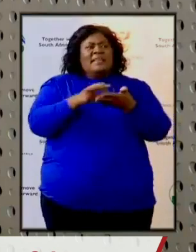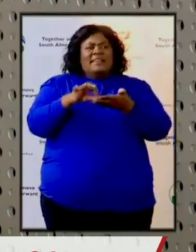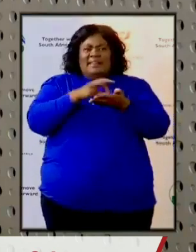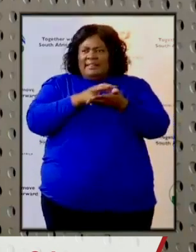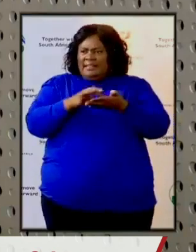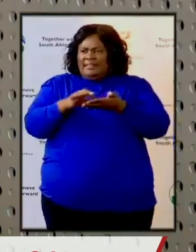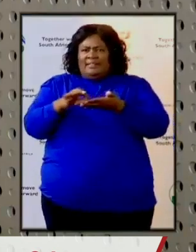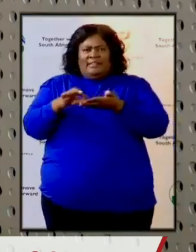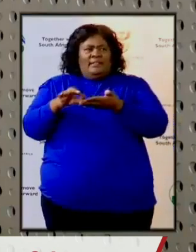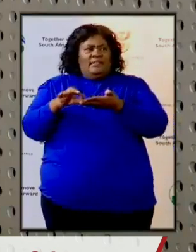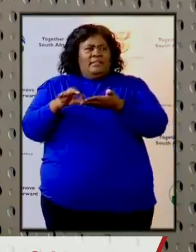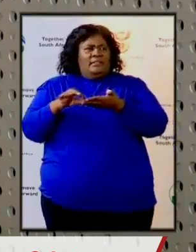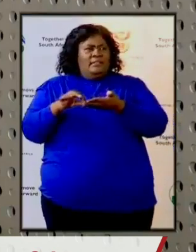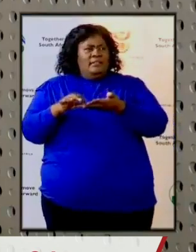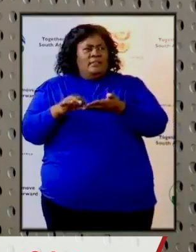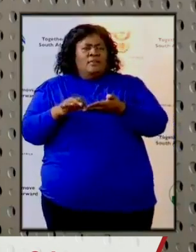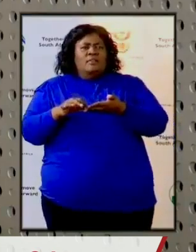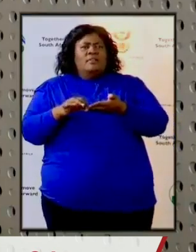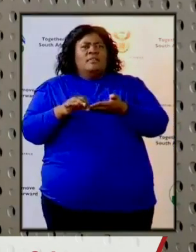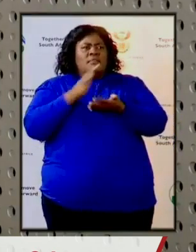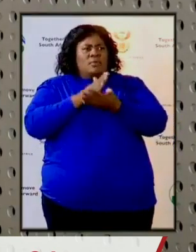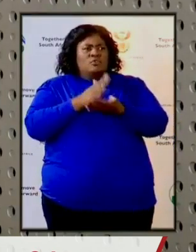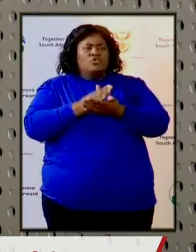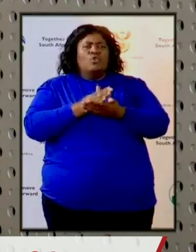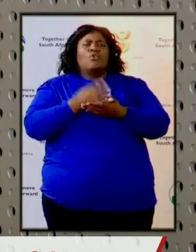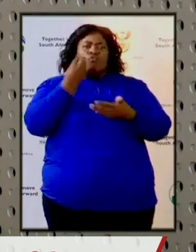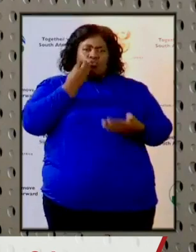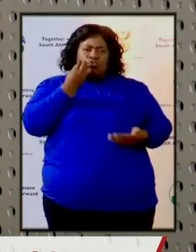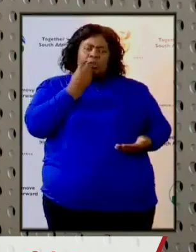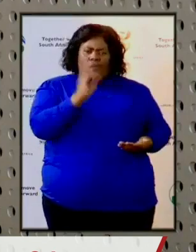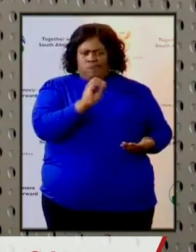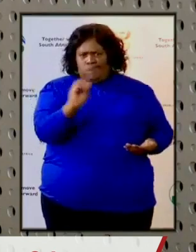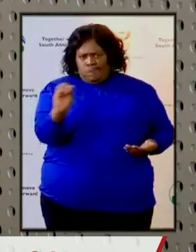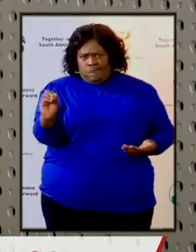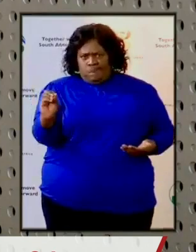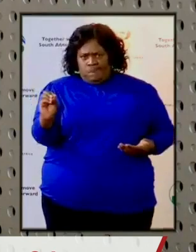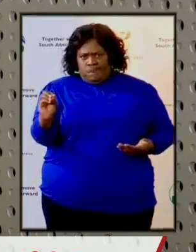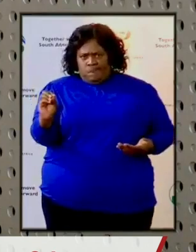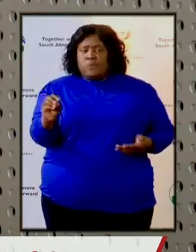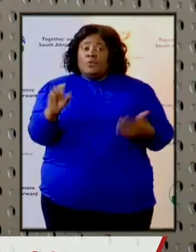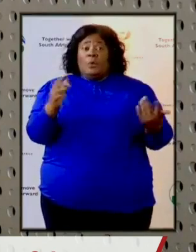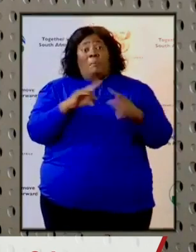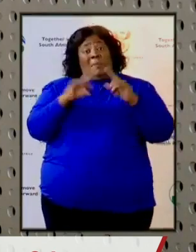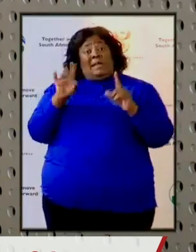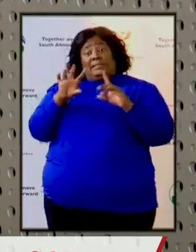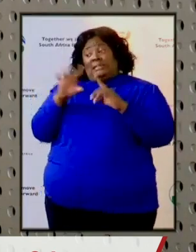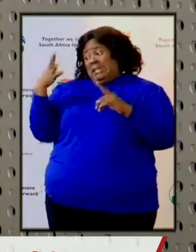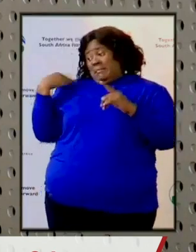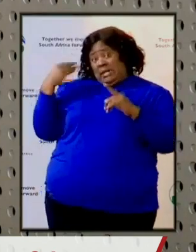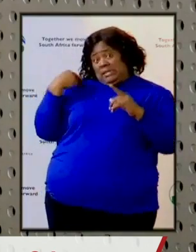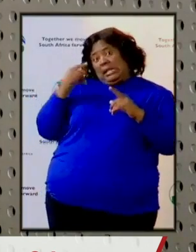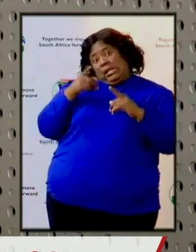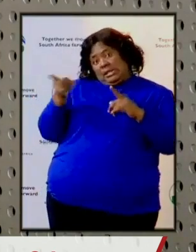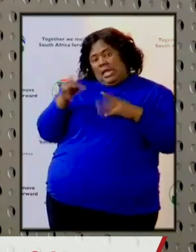nto sokuthi ukudla kube khona so uzobazonaba ke angisezi